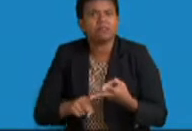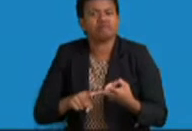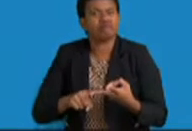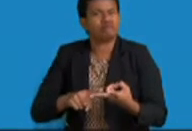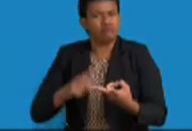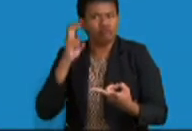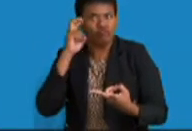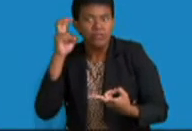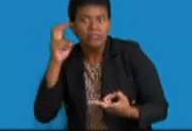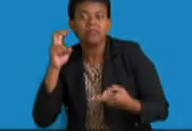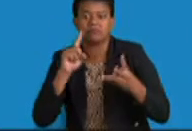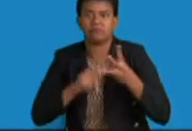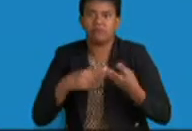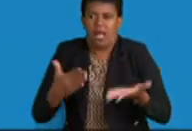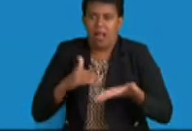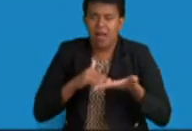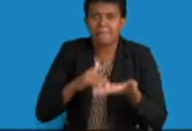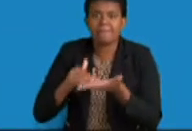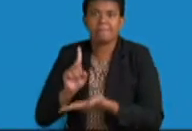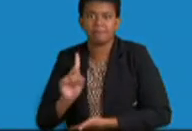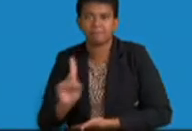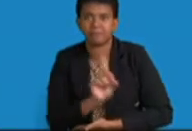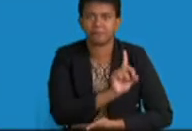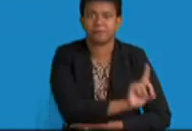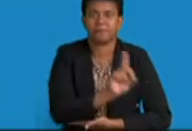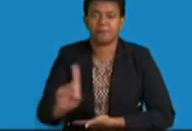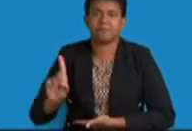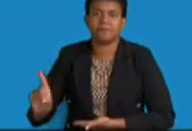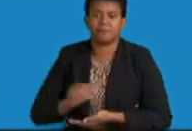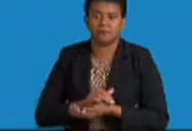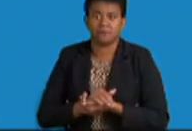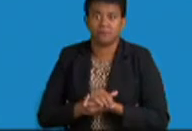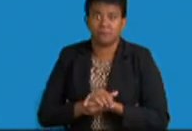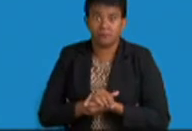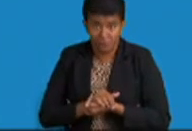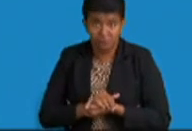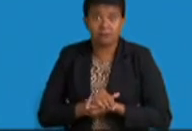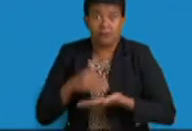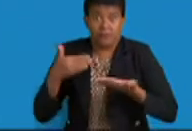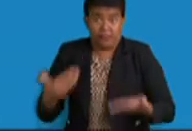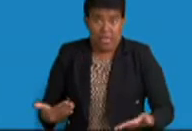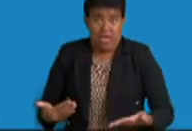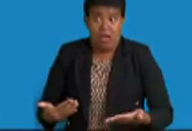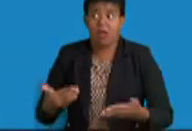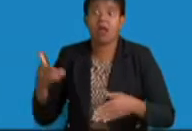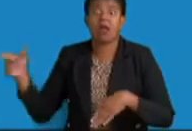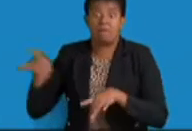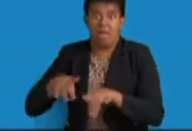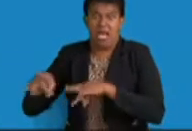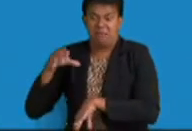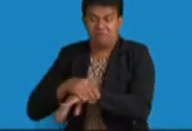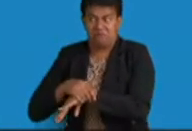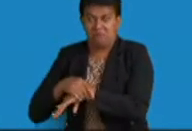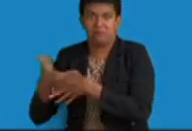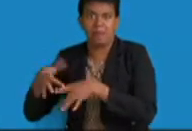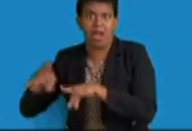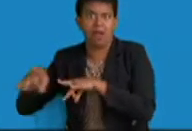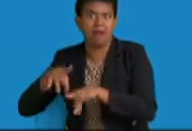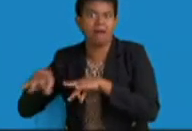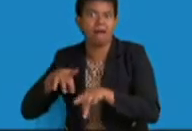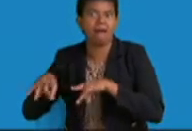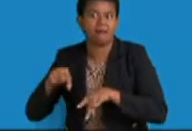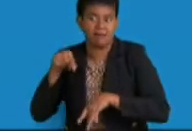Similar plans and restructure are currently underway within the Fiji Police Force HADR responses during flooding in